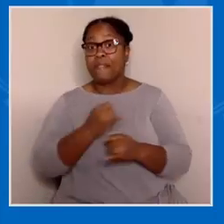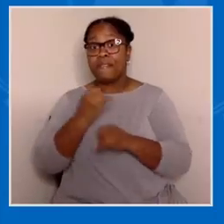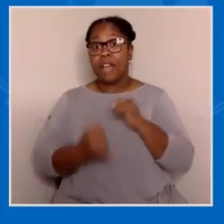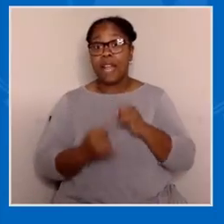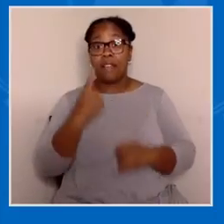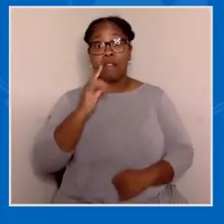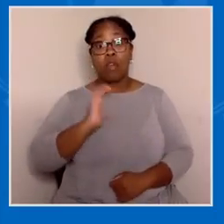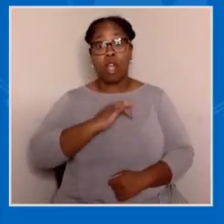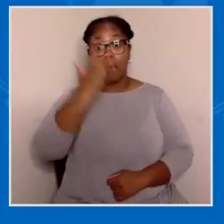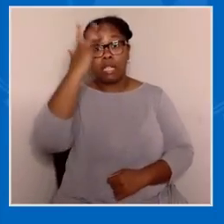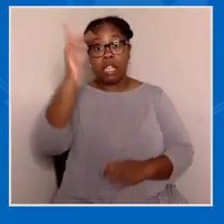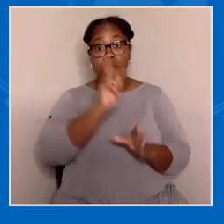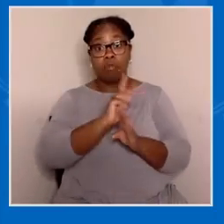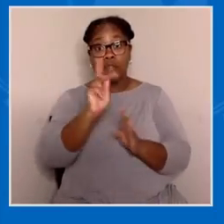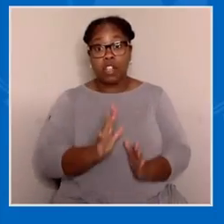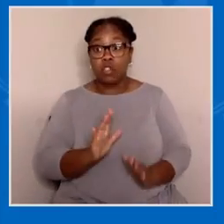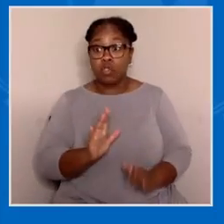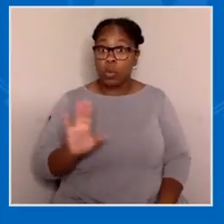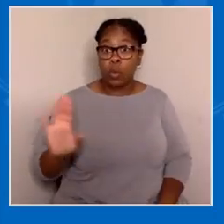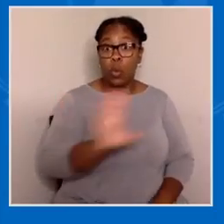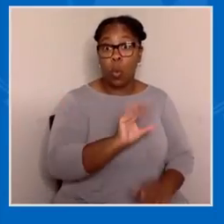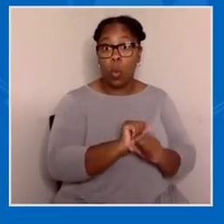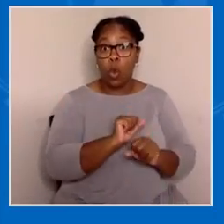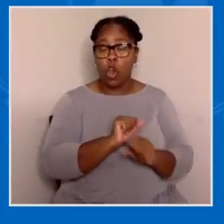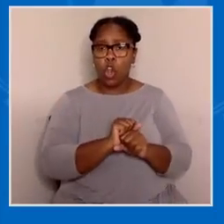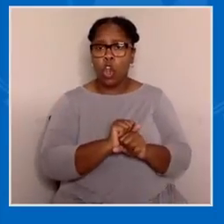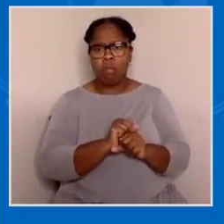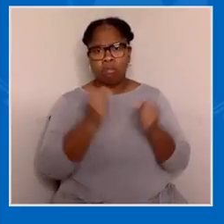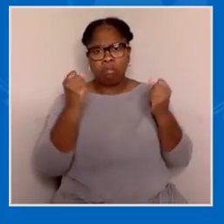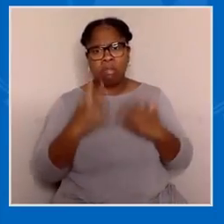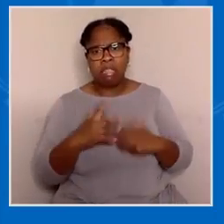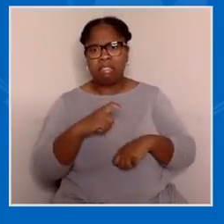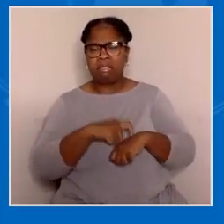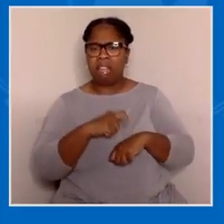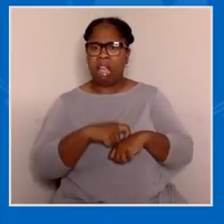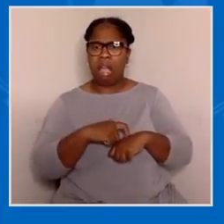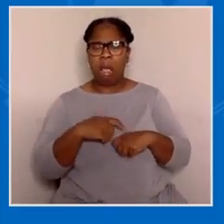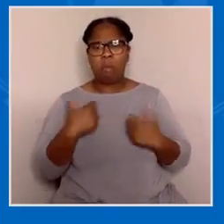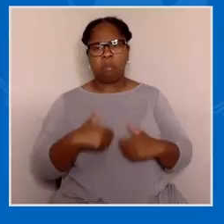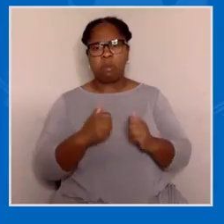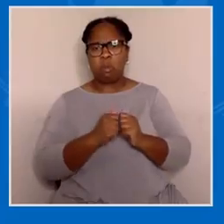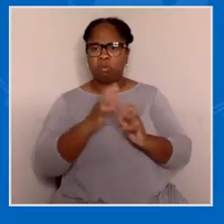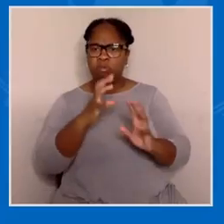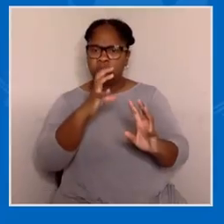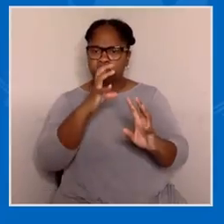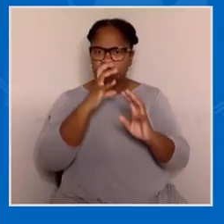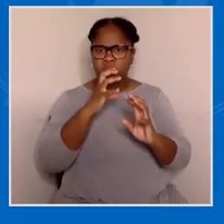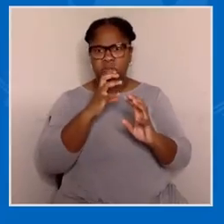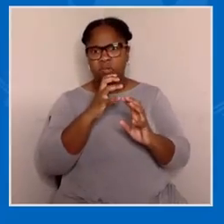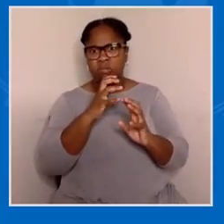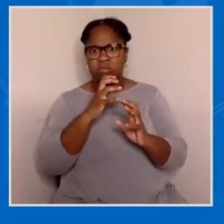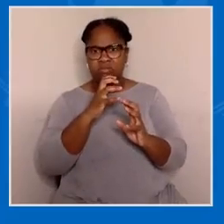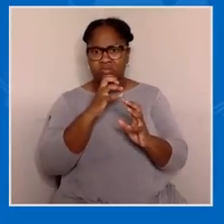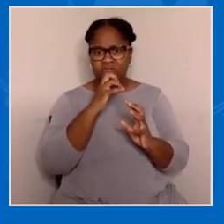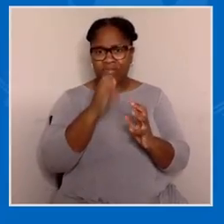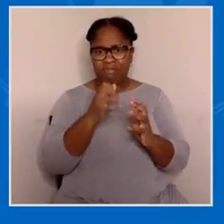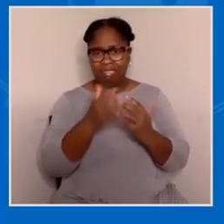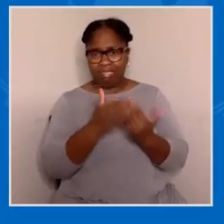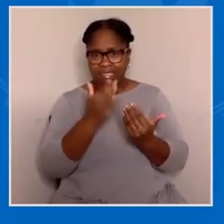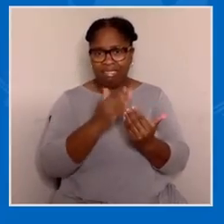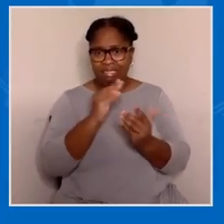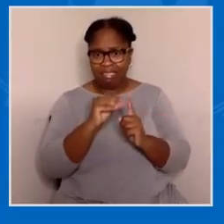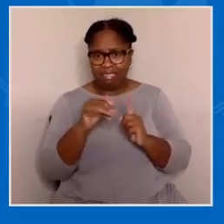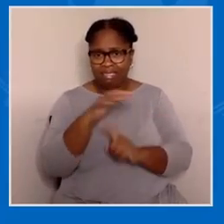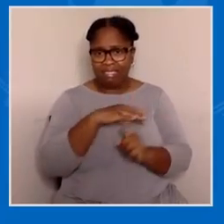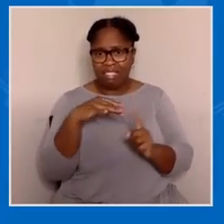intelligence professionals, the work you do, oftentimes under the most austere conditions imaginable, is just